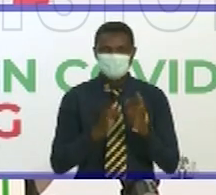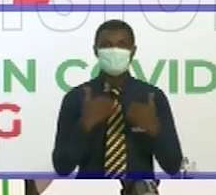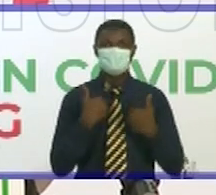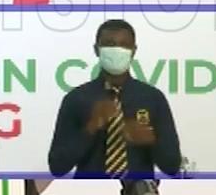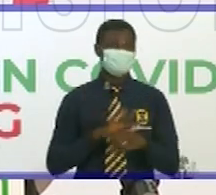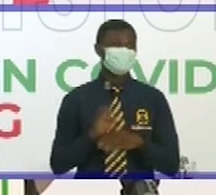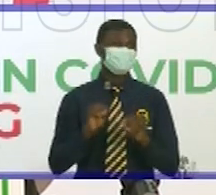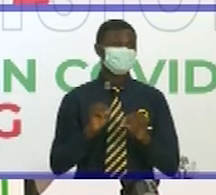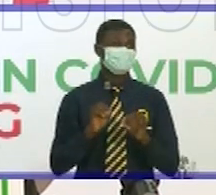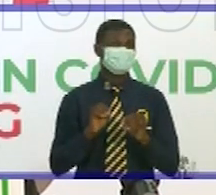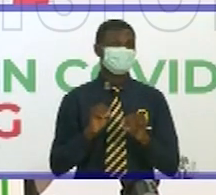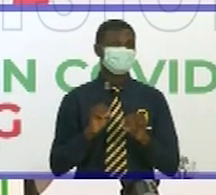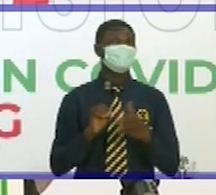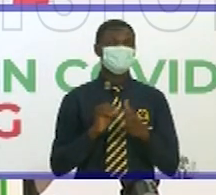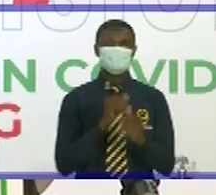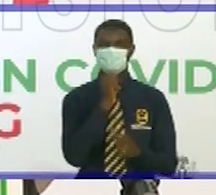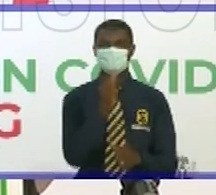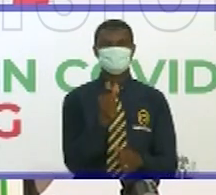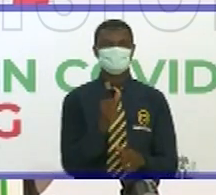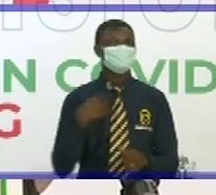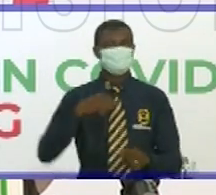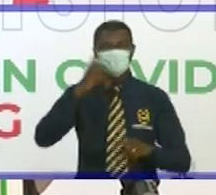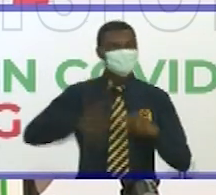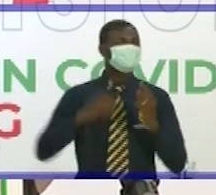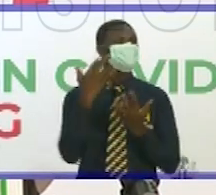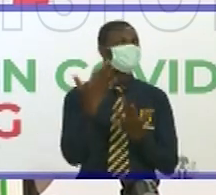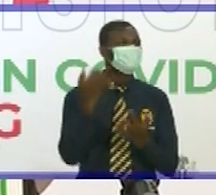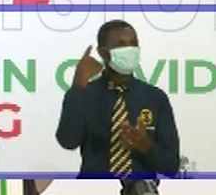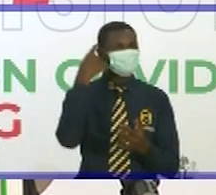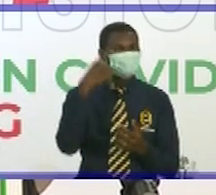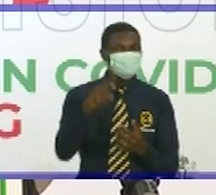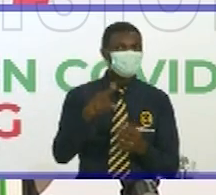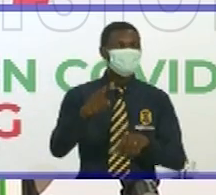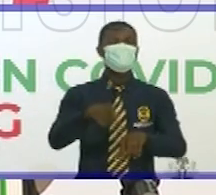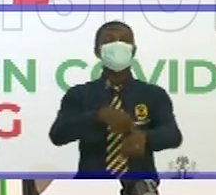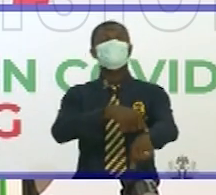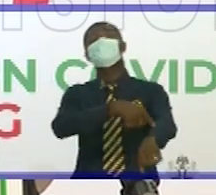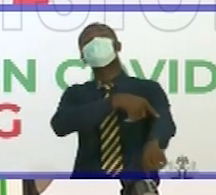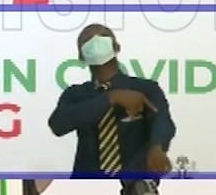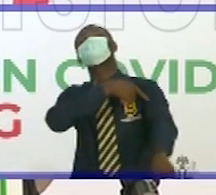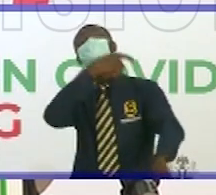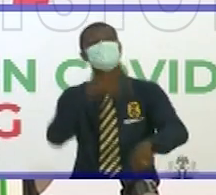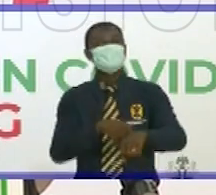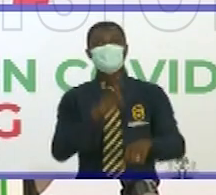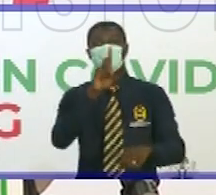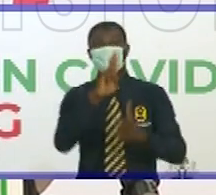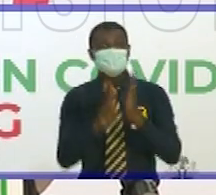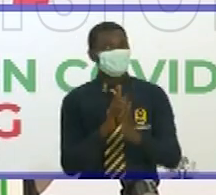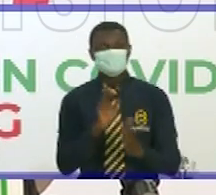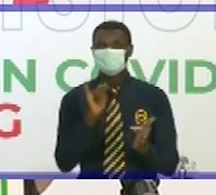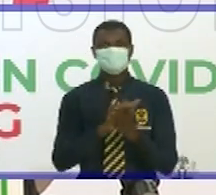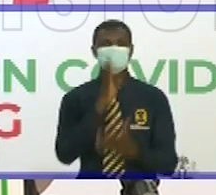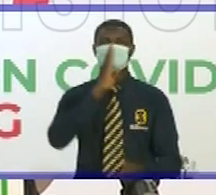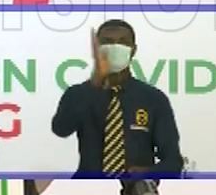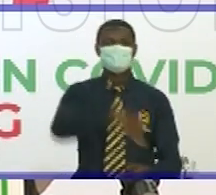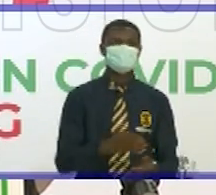ma wo a le duro de ayewo kan to ma lo si ibun wakati kan ka ma wa ni ojo kan